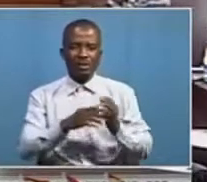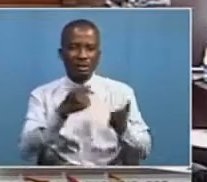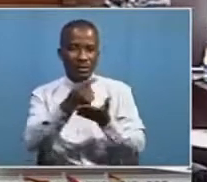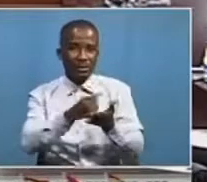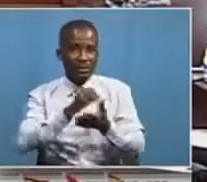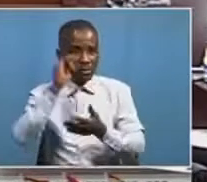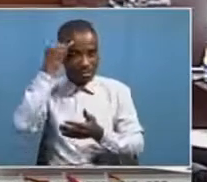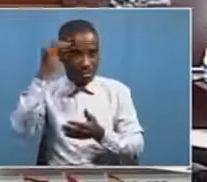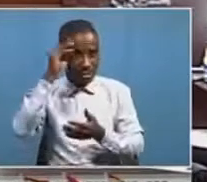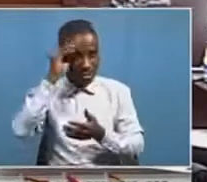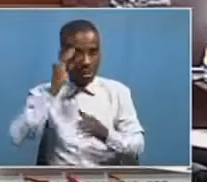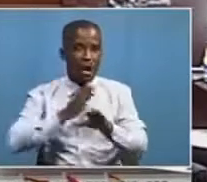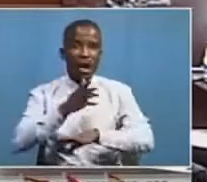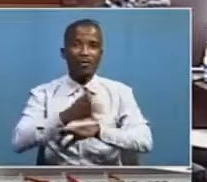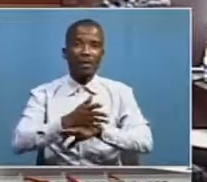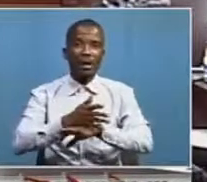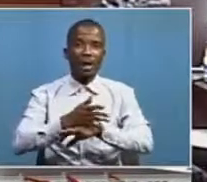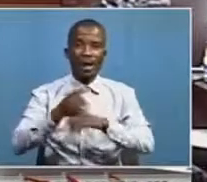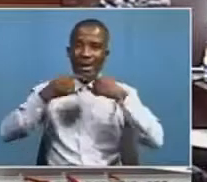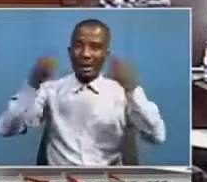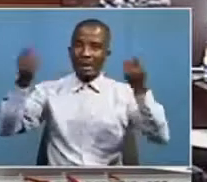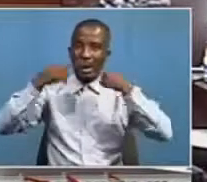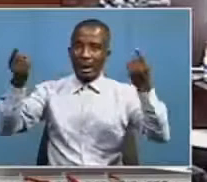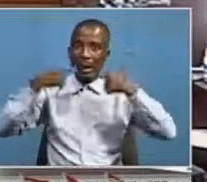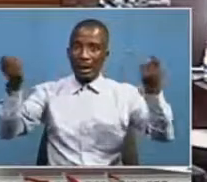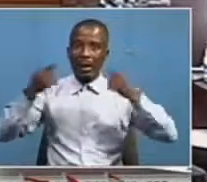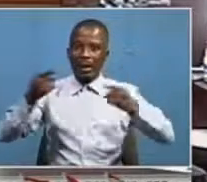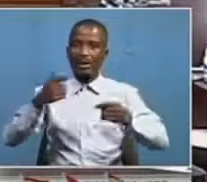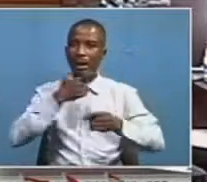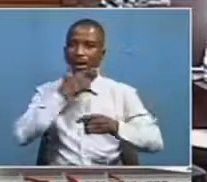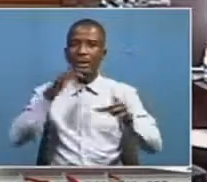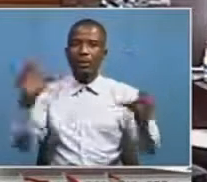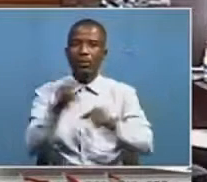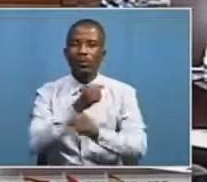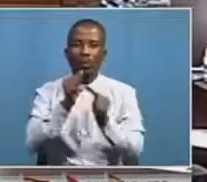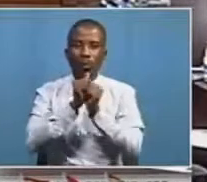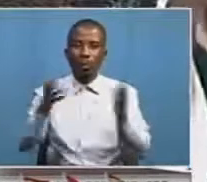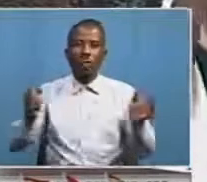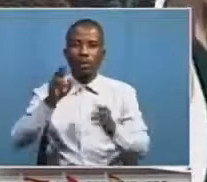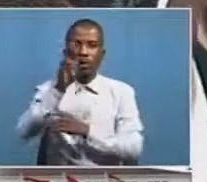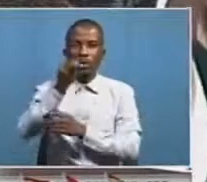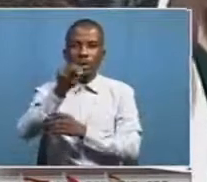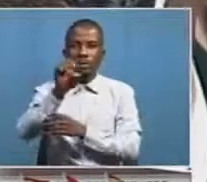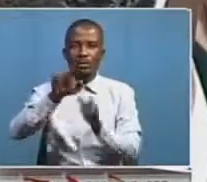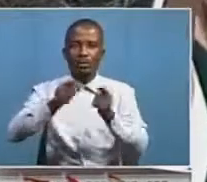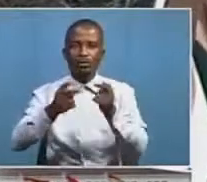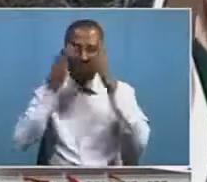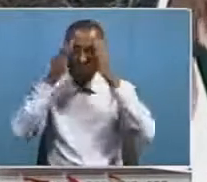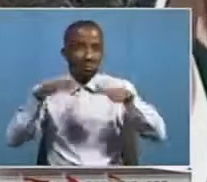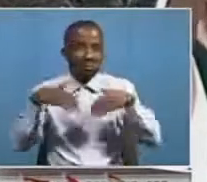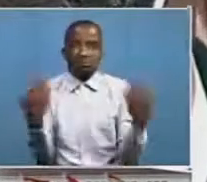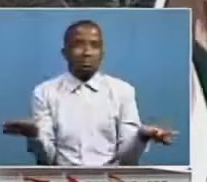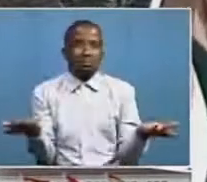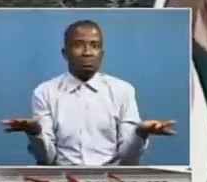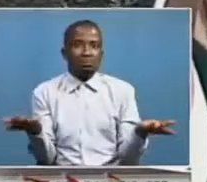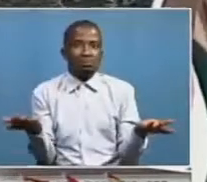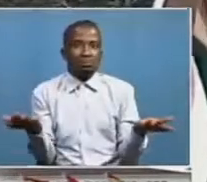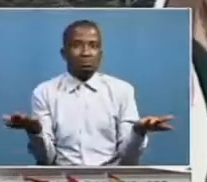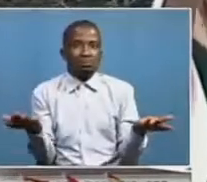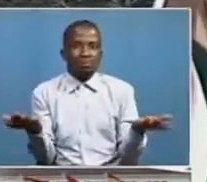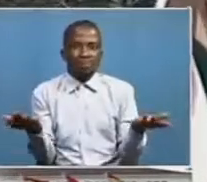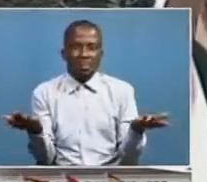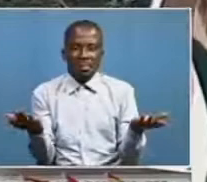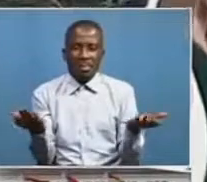period he declared the result of the presidential election without their participation. While the testimony of PW1